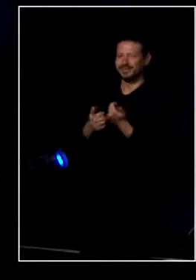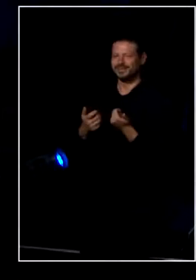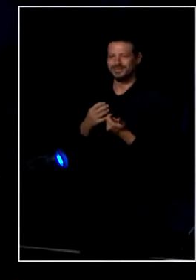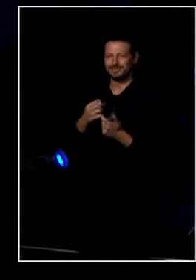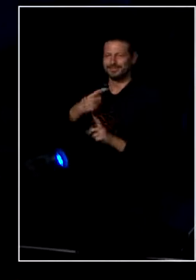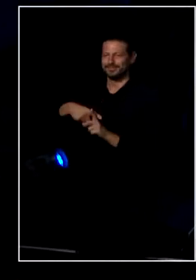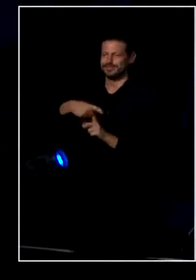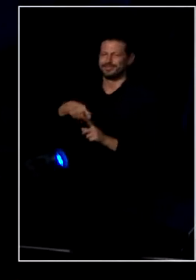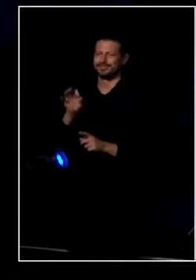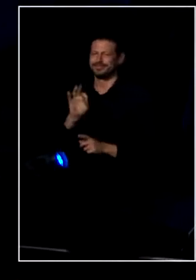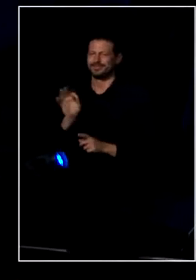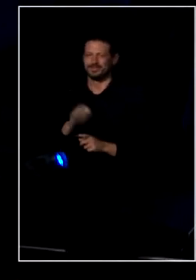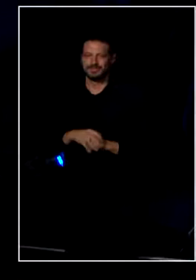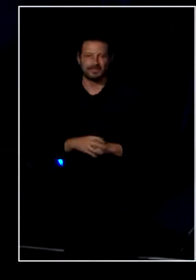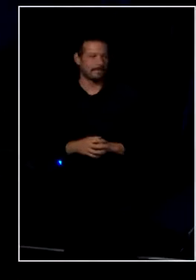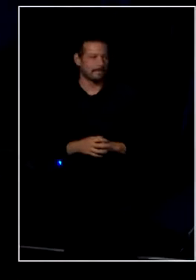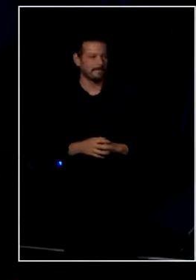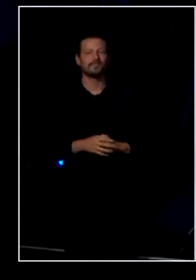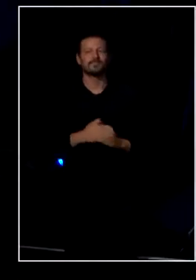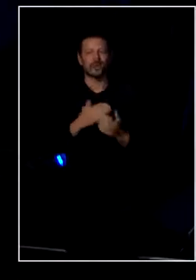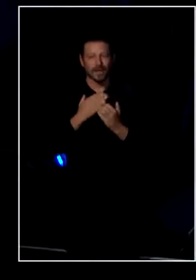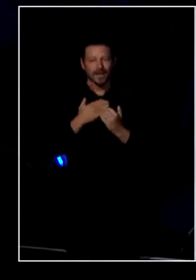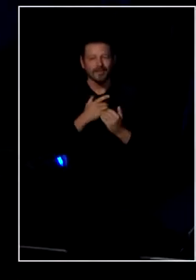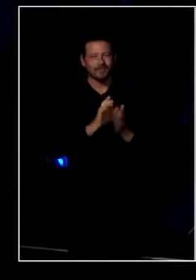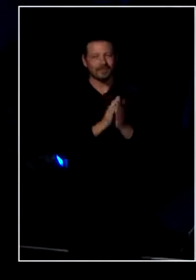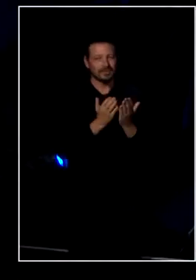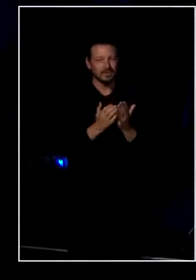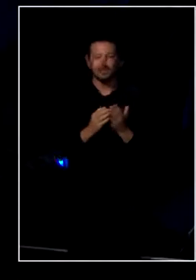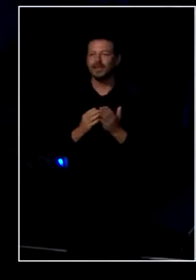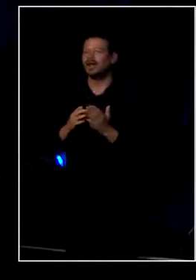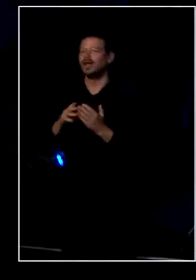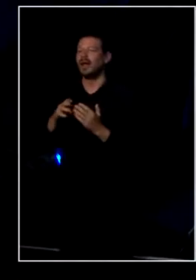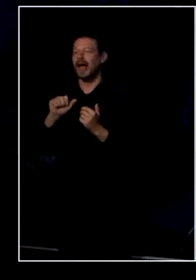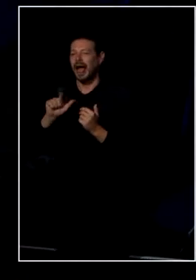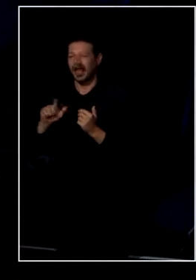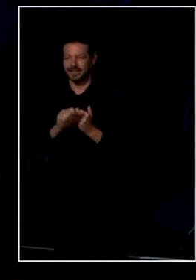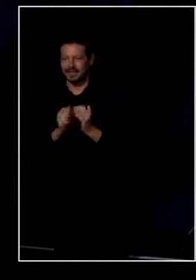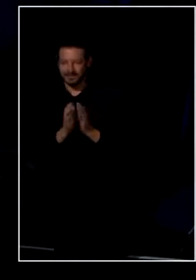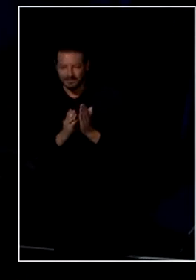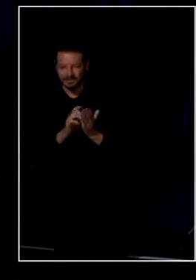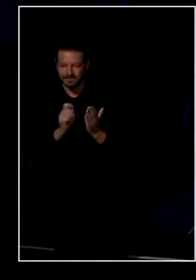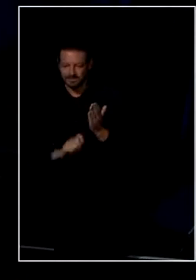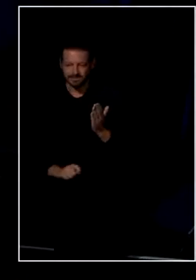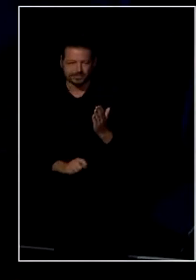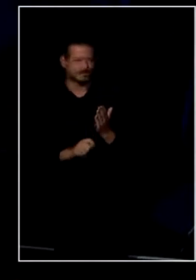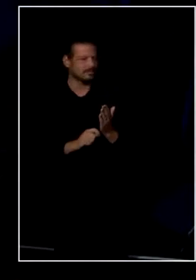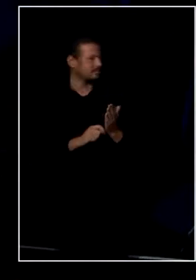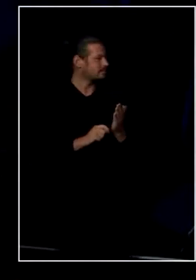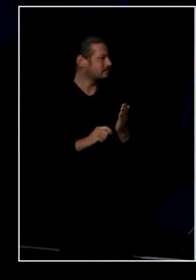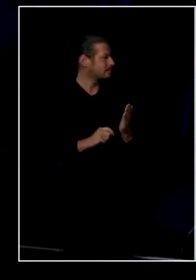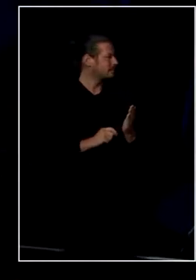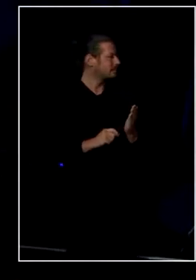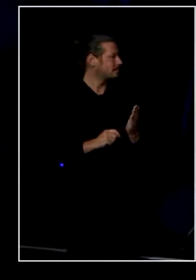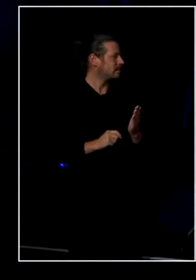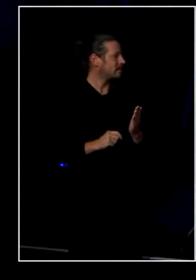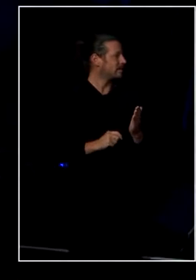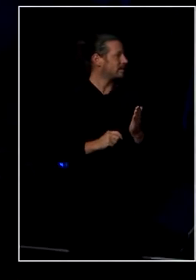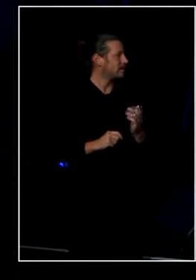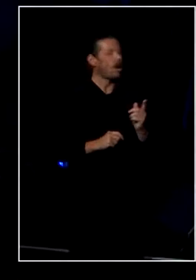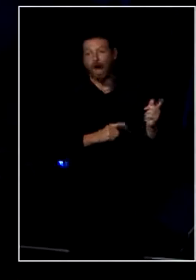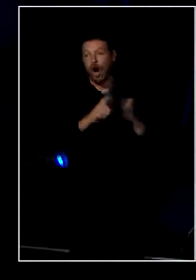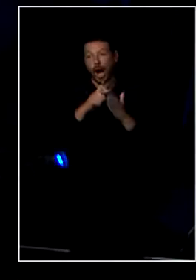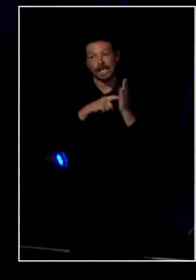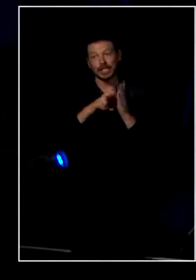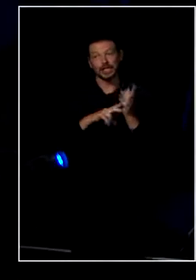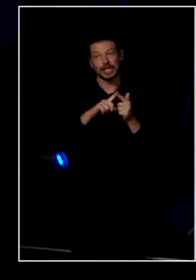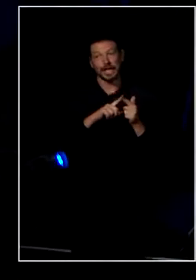at all. So I really loved that one. The Alistair Baldwin one was really good. Also, Jane, I put a bookmark